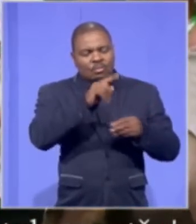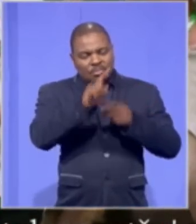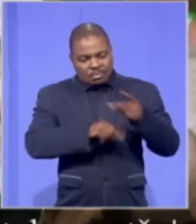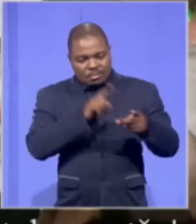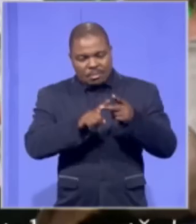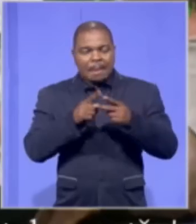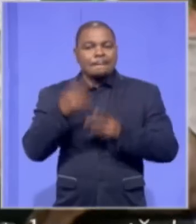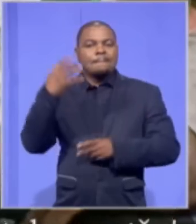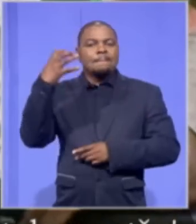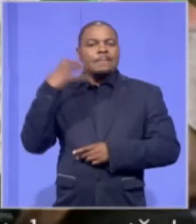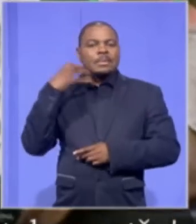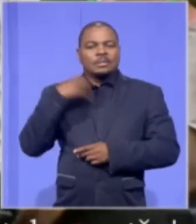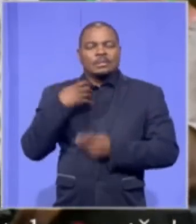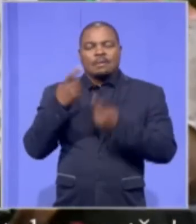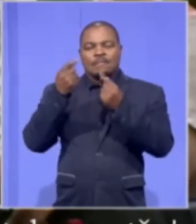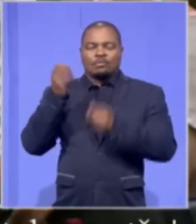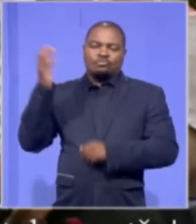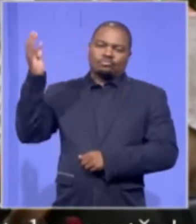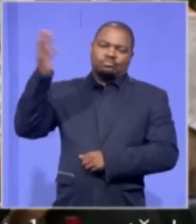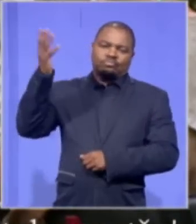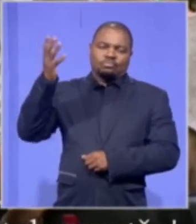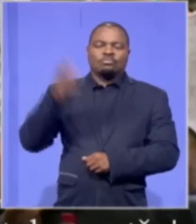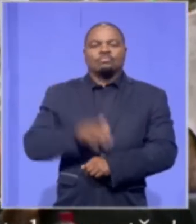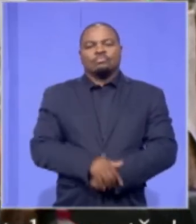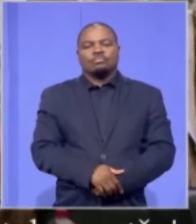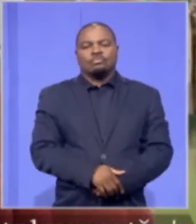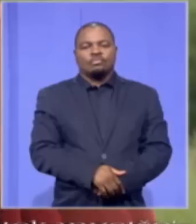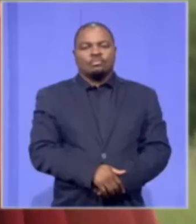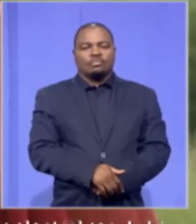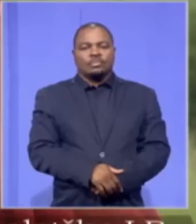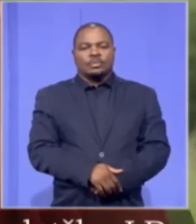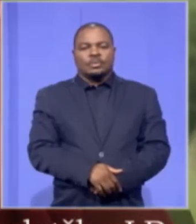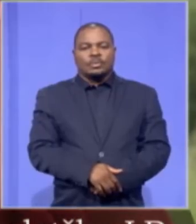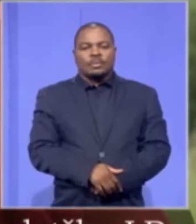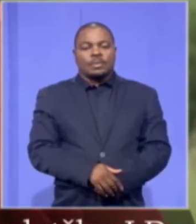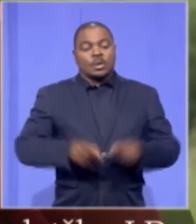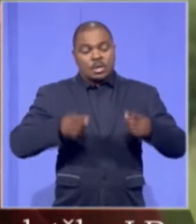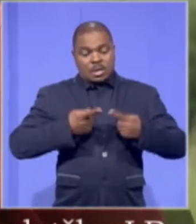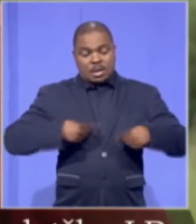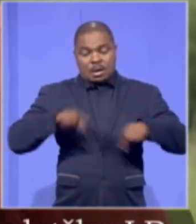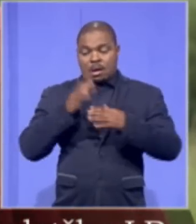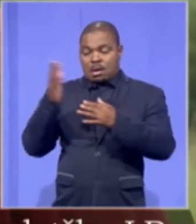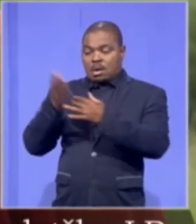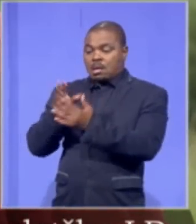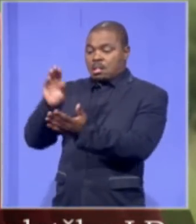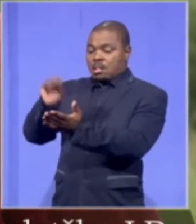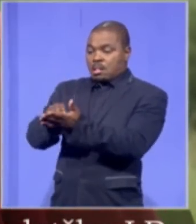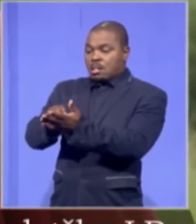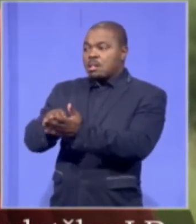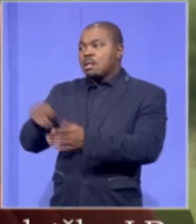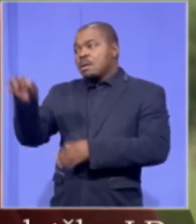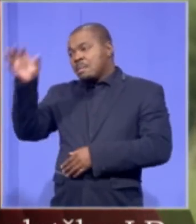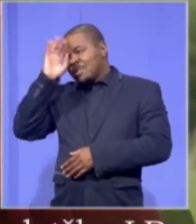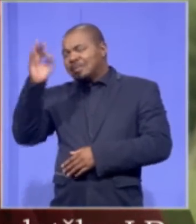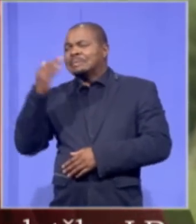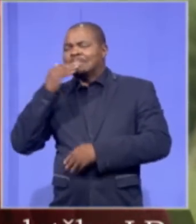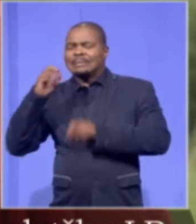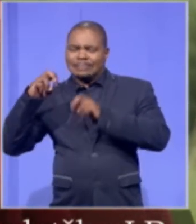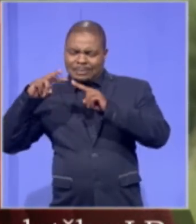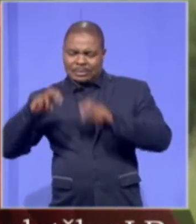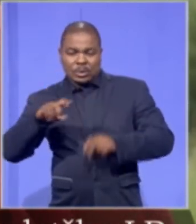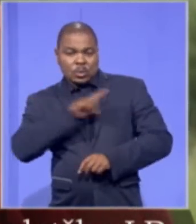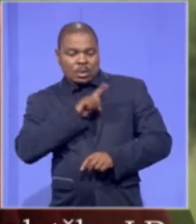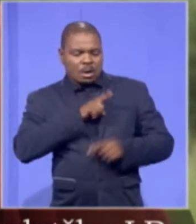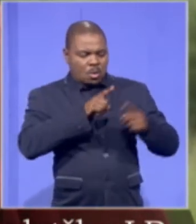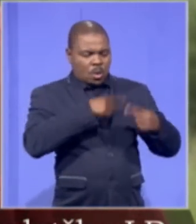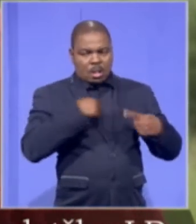ya matlotlo a la polelo. E re reportile di-case maphodisa a ba le attende because re